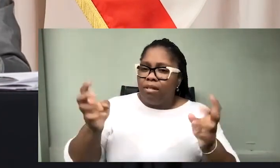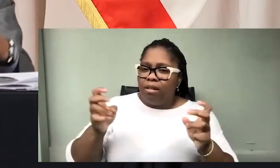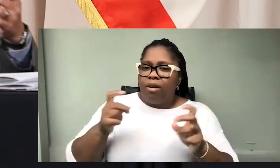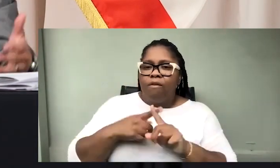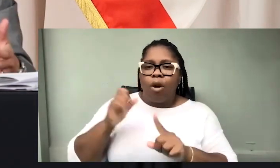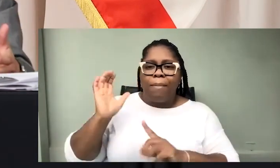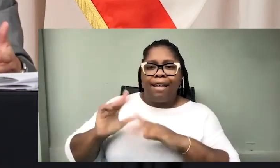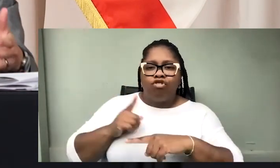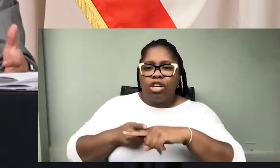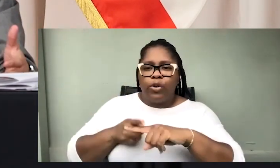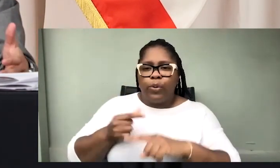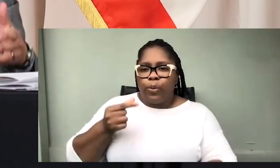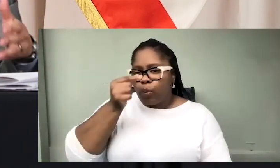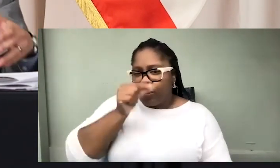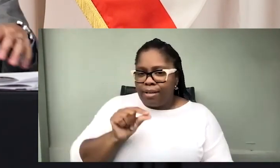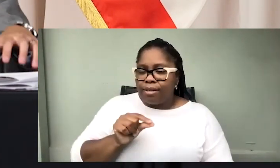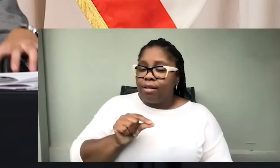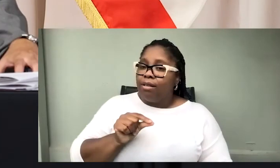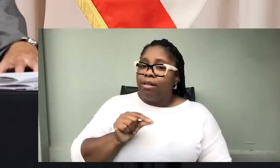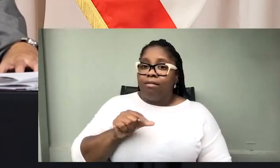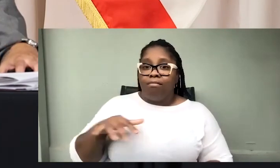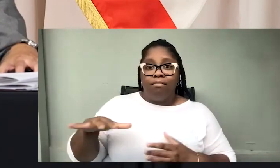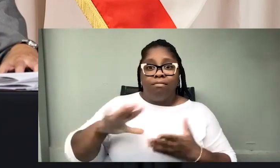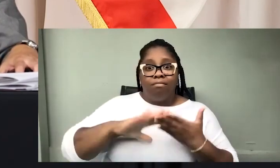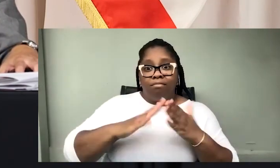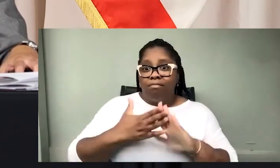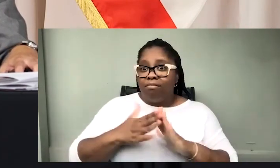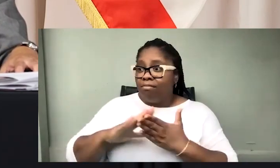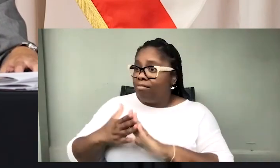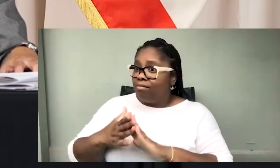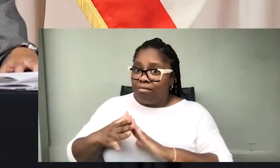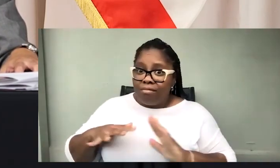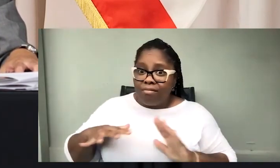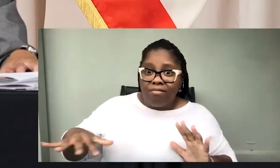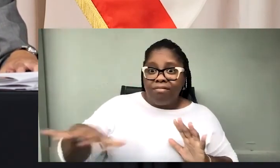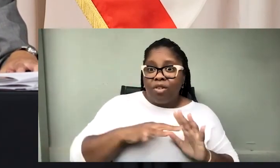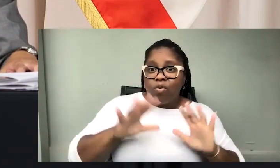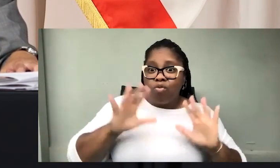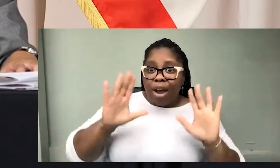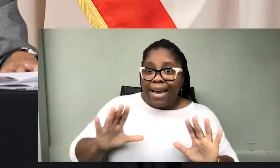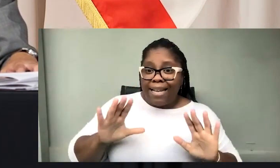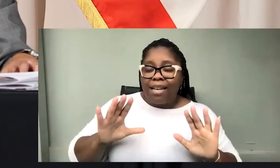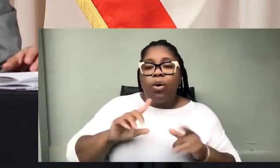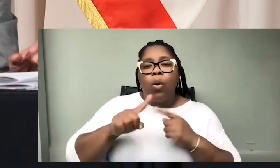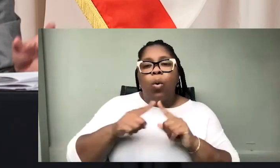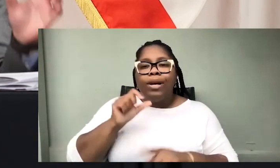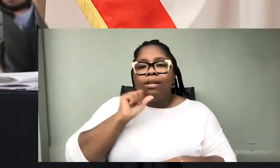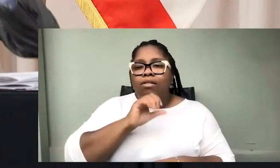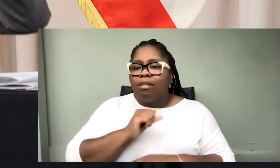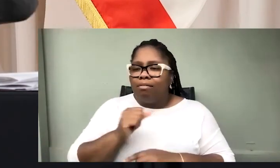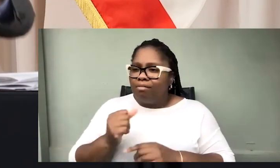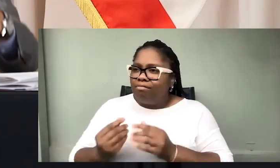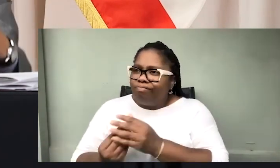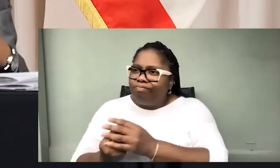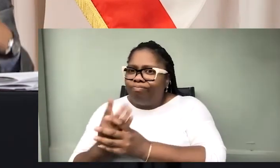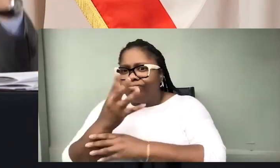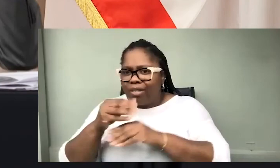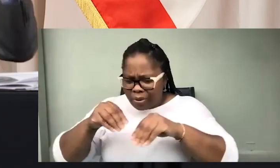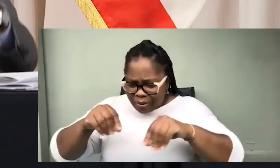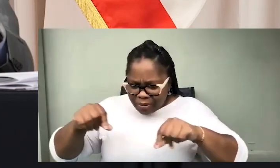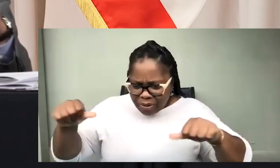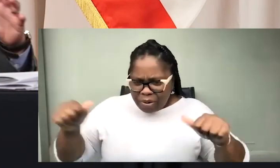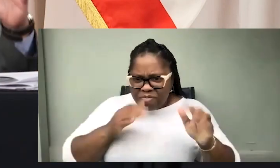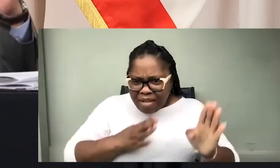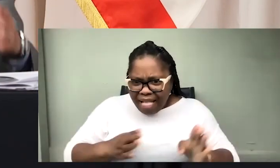ancient Greeks: "A civilization's great when its elders plant trees whose shade they know they will never sit in." And to me, America has lost our way